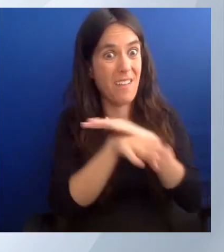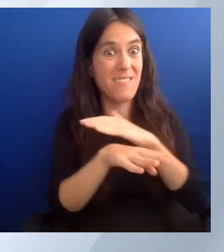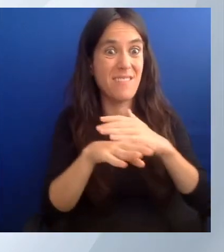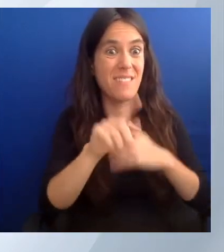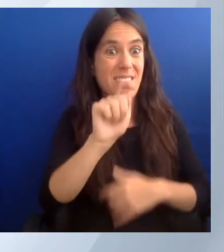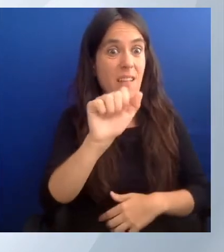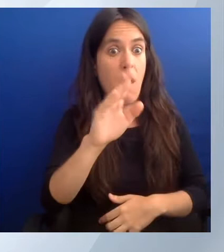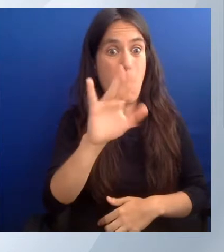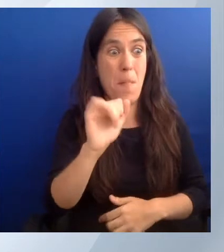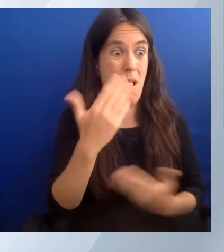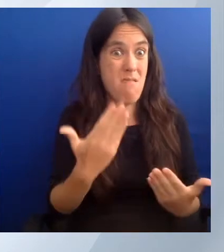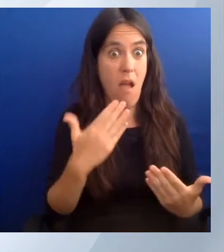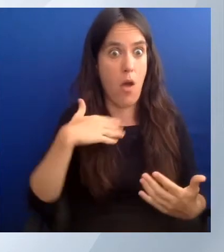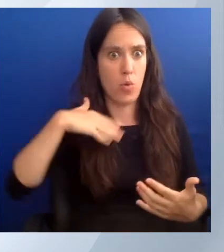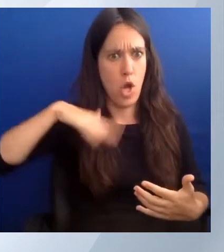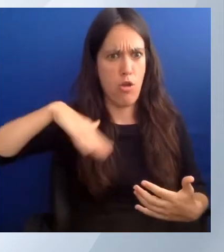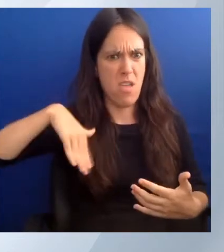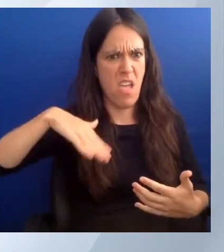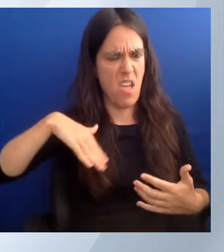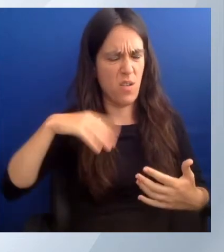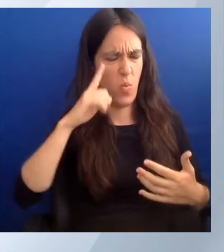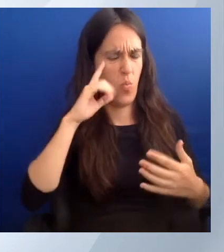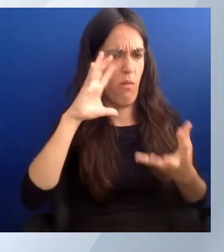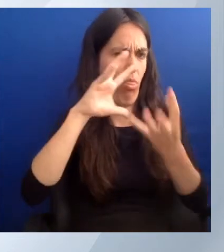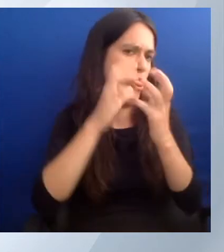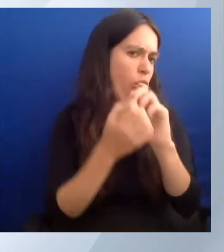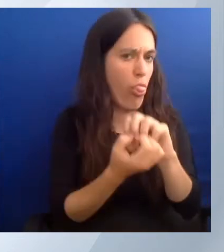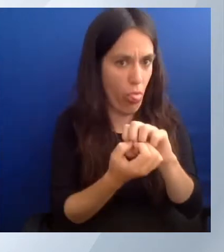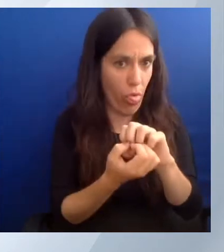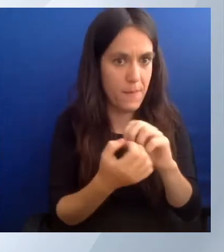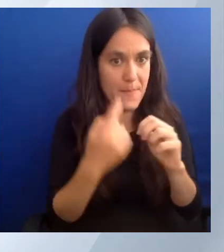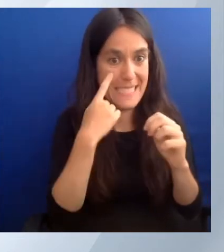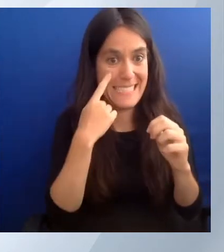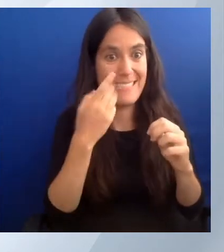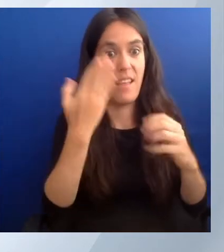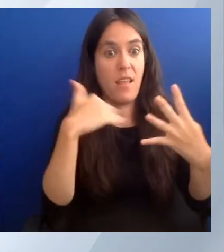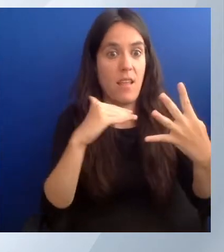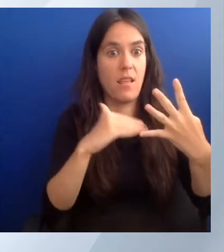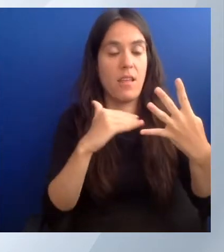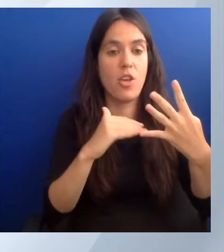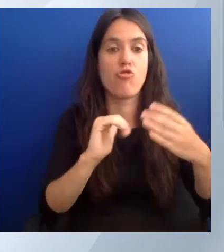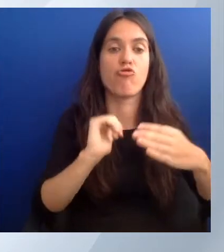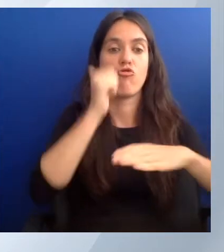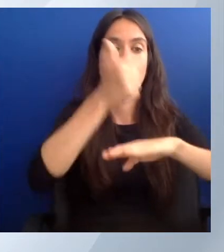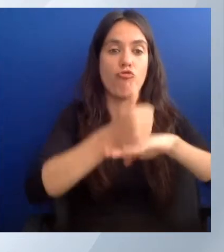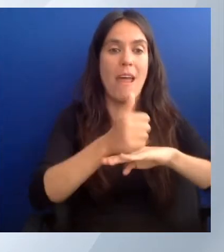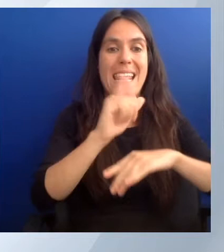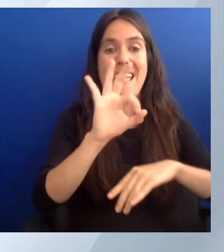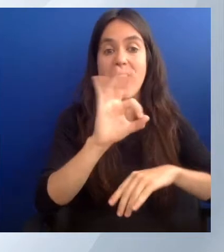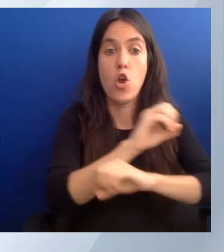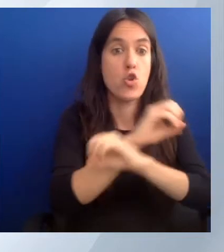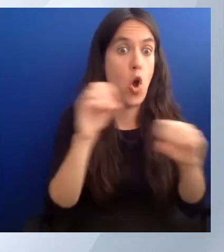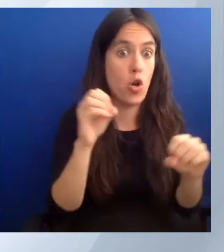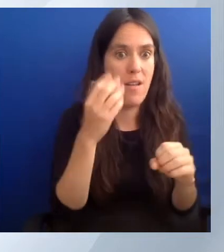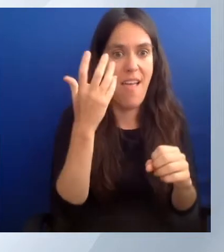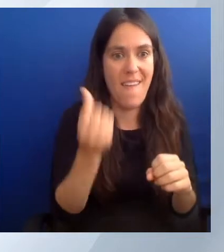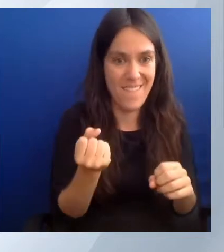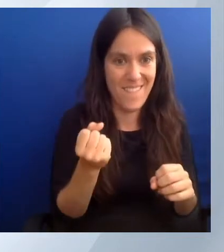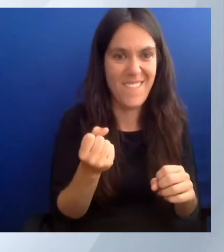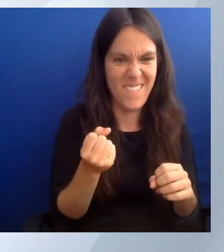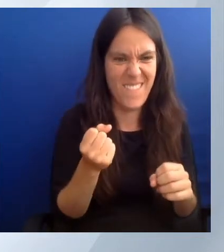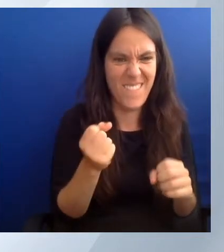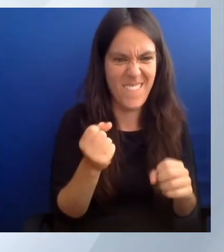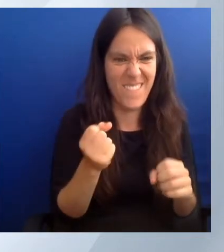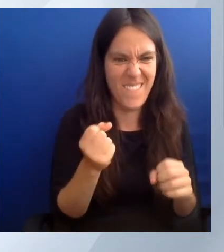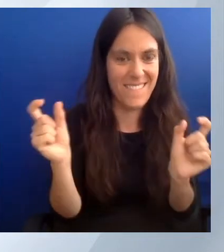obviously it's going to crash on you. So we have this next line here, create if not exists async, and I think the name is quite descriptive. It